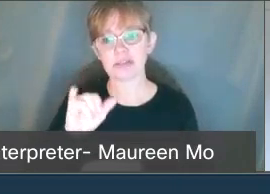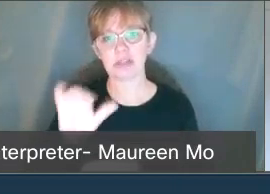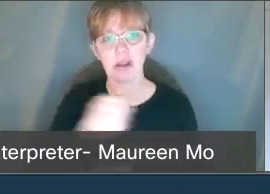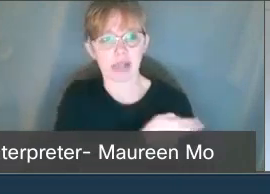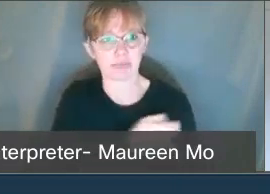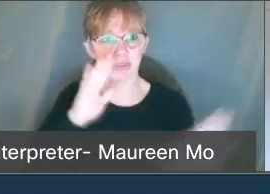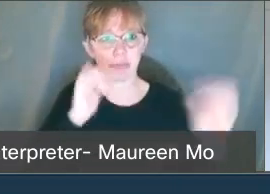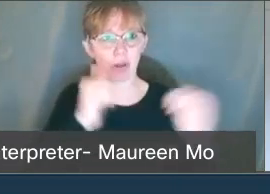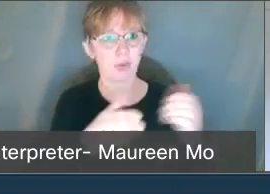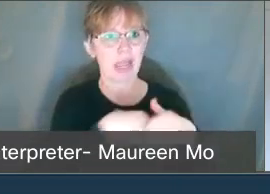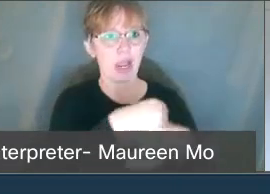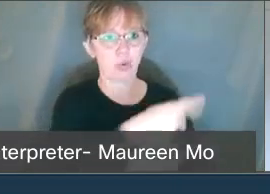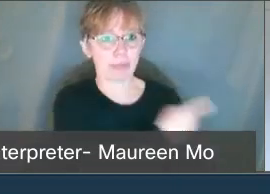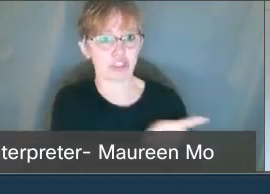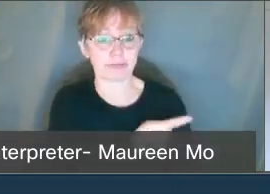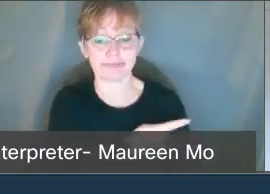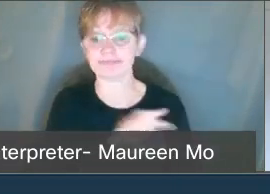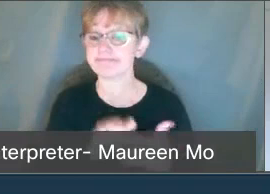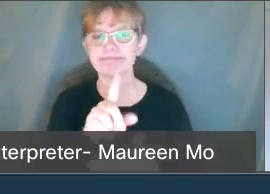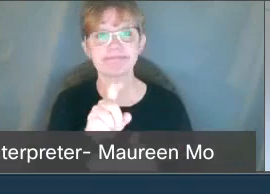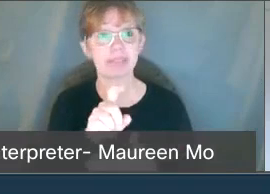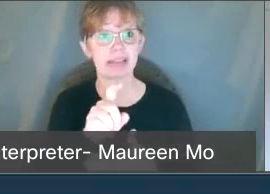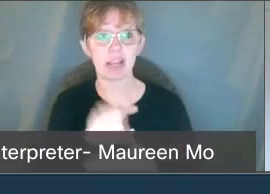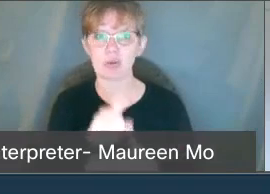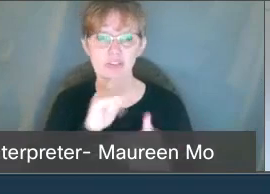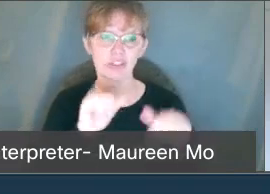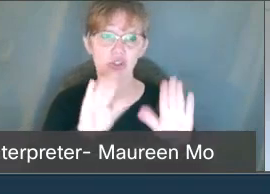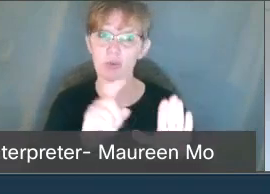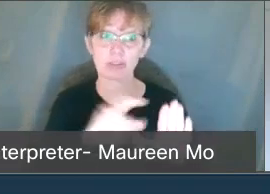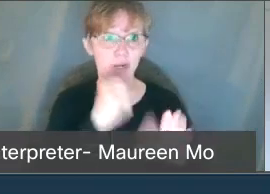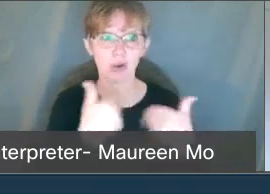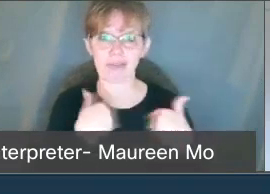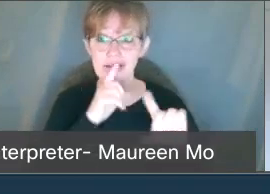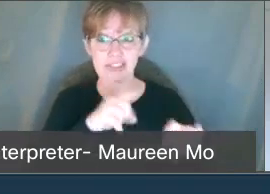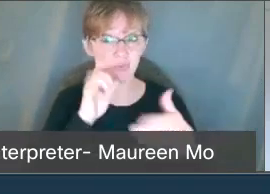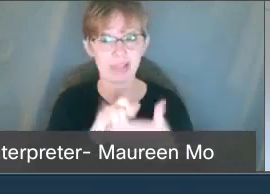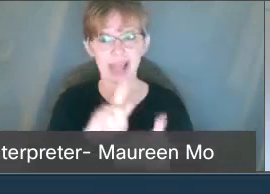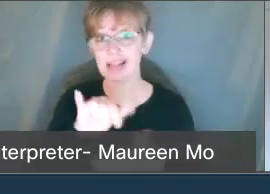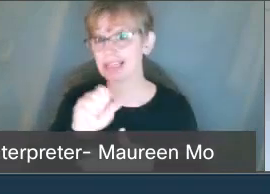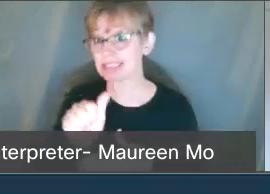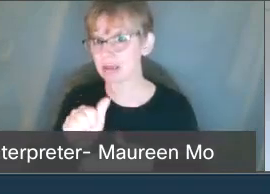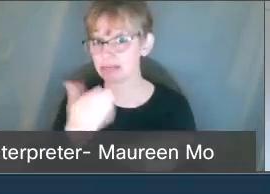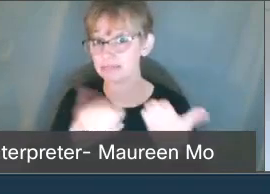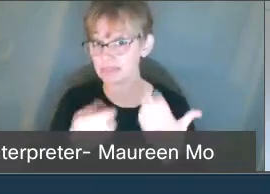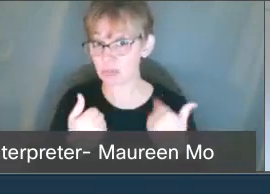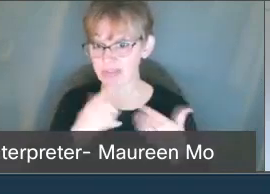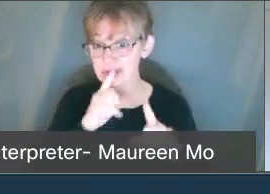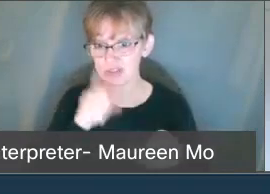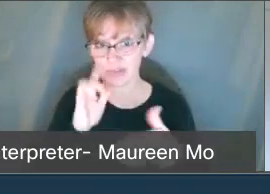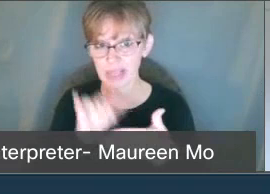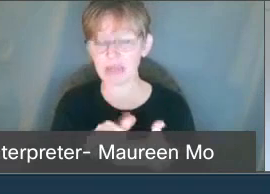That's a great question. I don't have the answer to. Lisa, you might know that answer. I know that